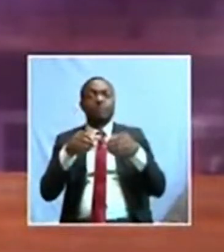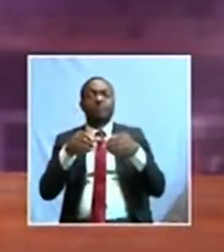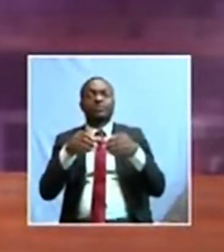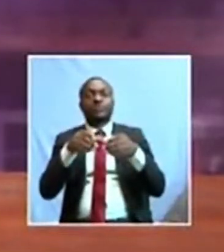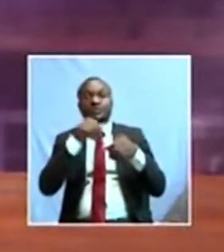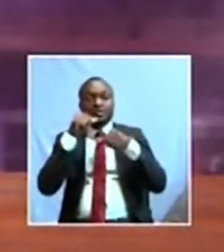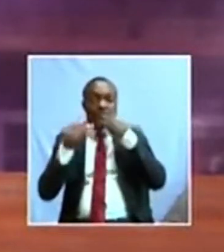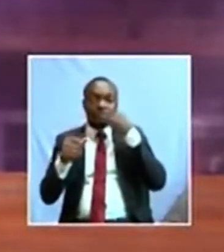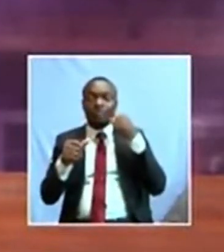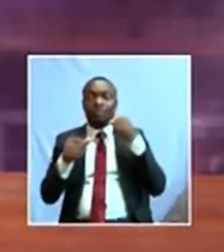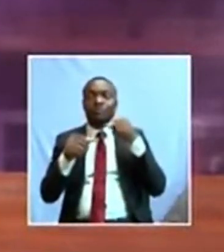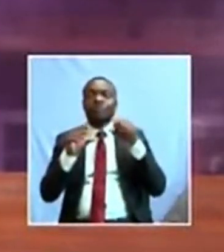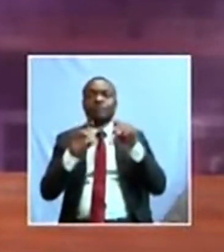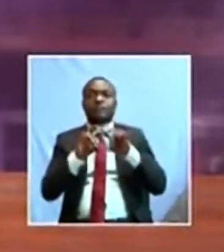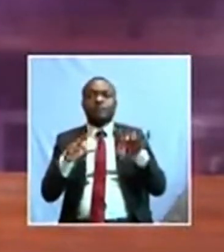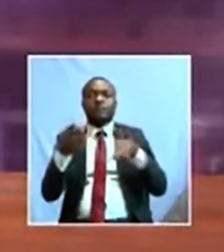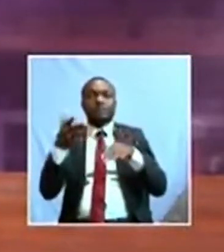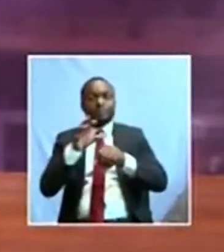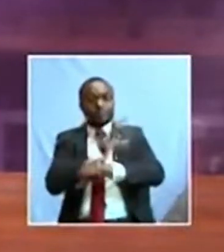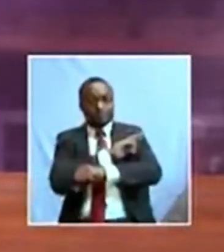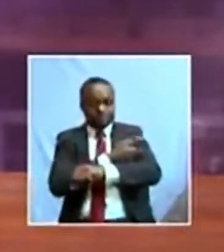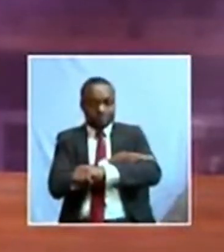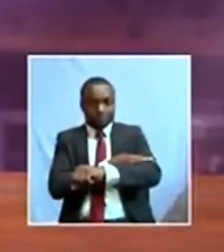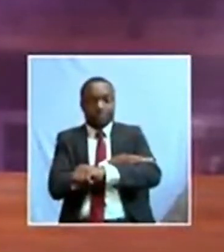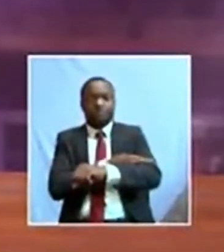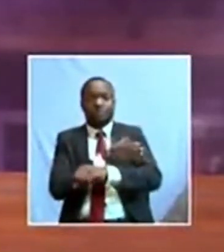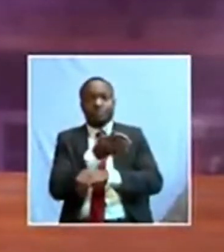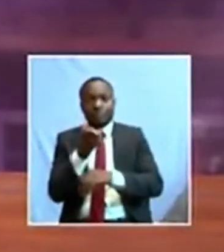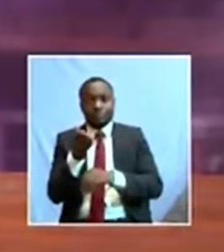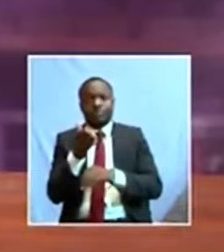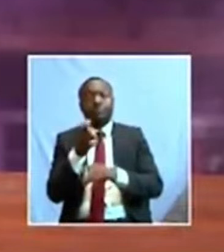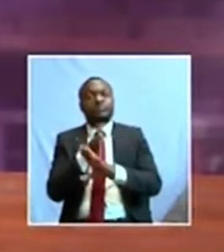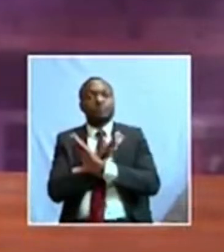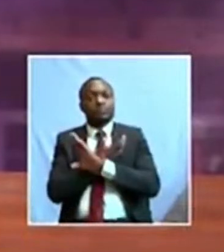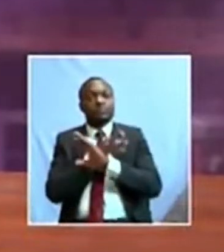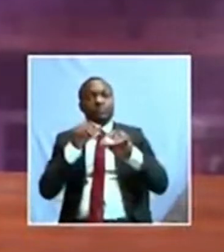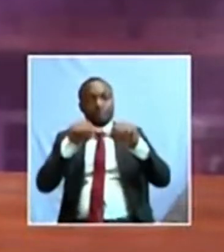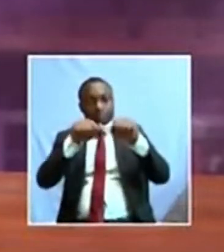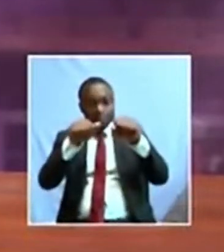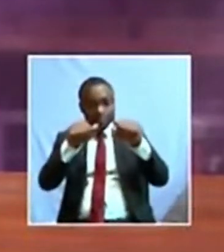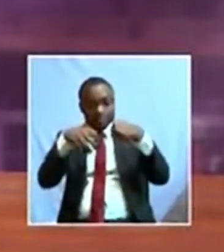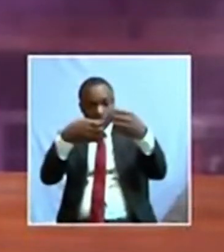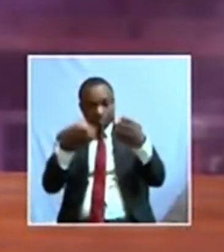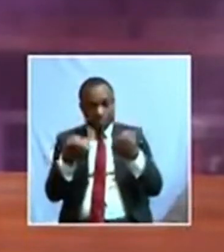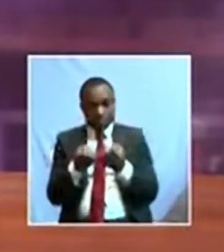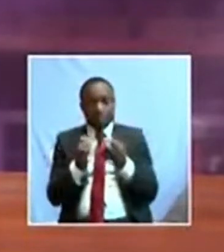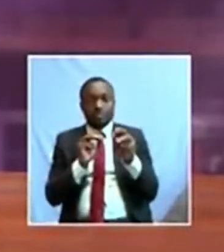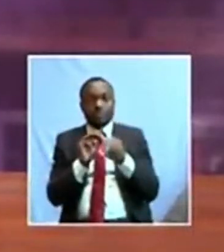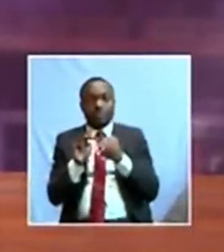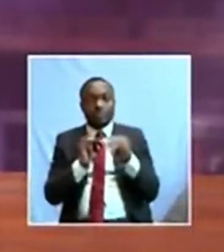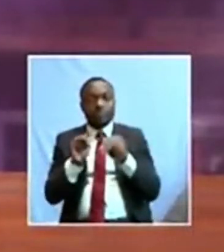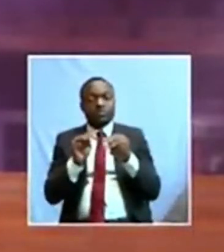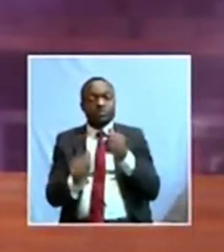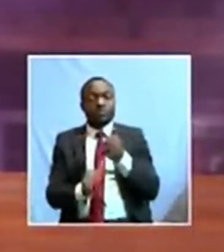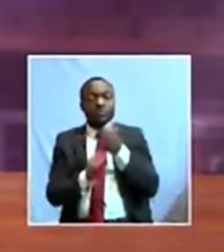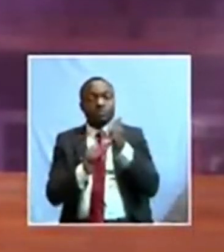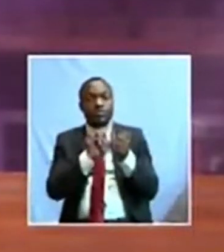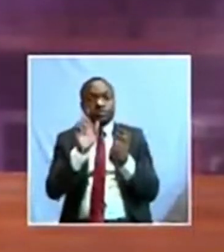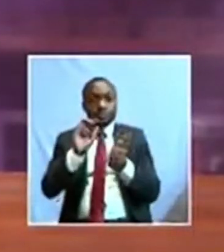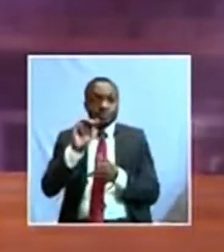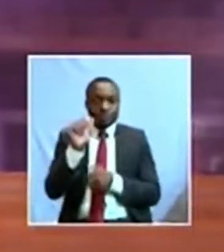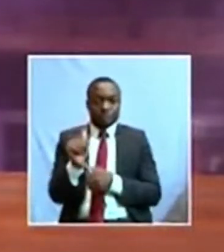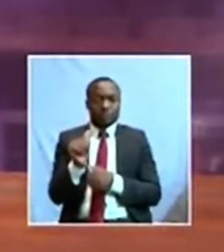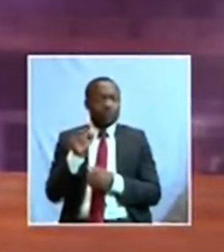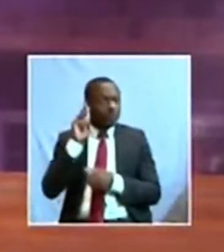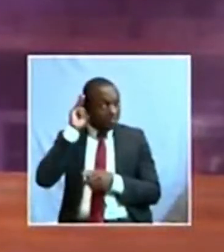Tourism, and the witnesses include Zambia Environmental Management Agency, ZEMA, and